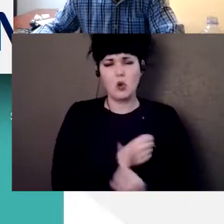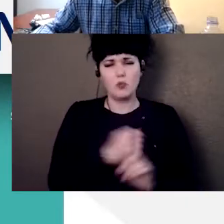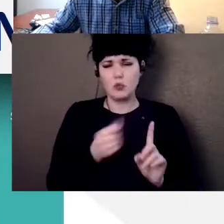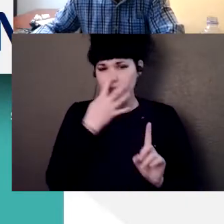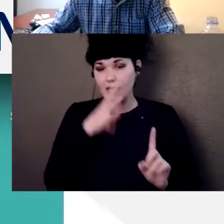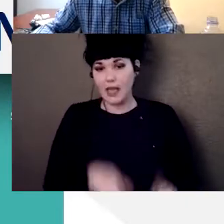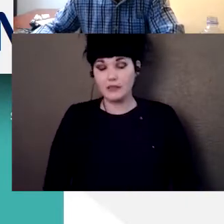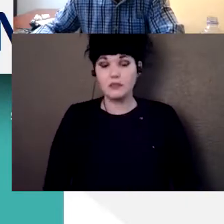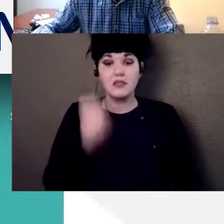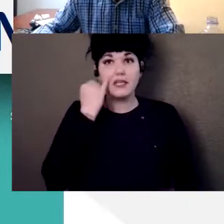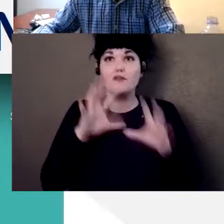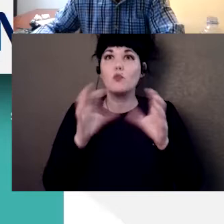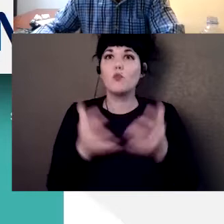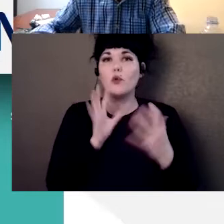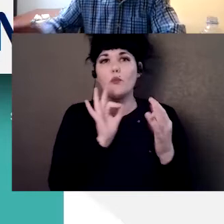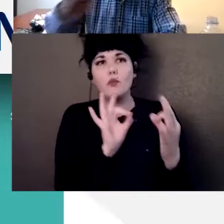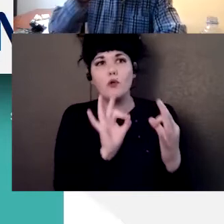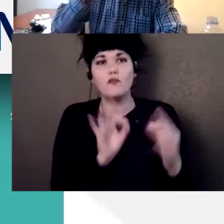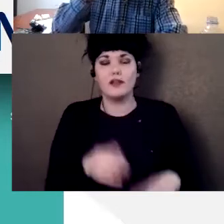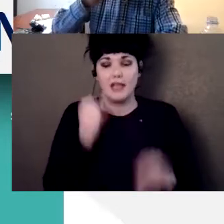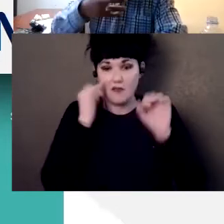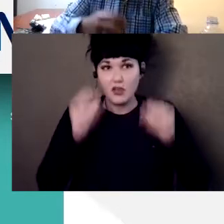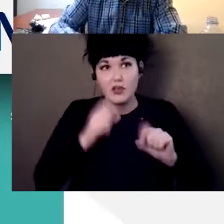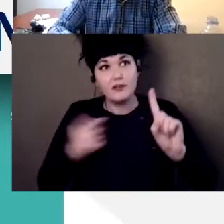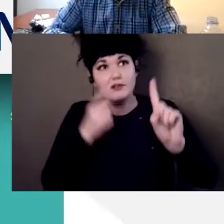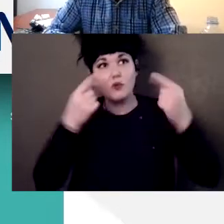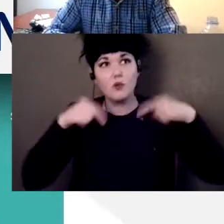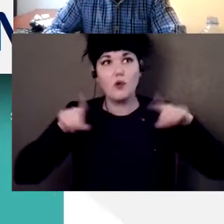ideal world, if we were able to reach that goal, and I like the way that